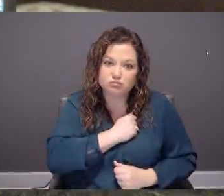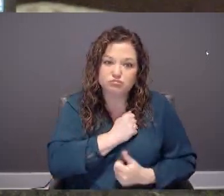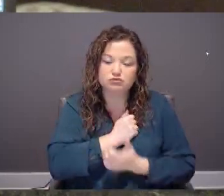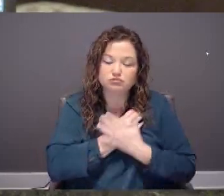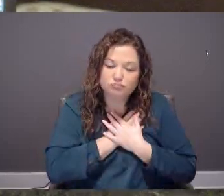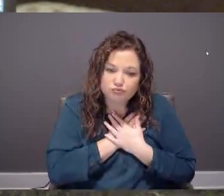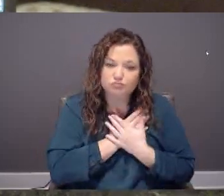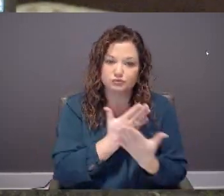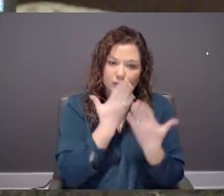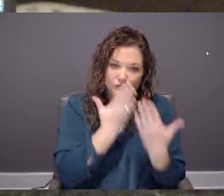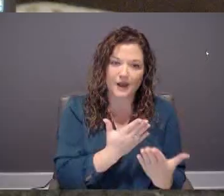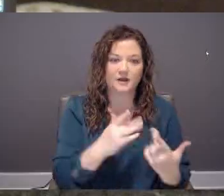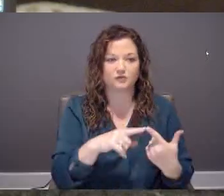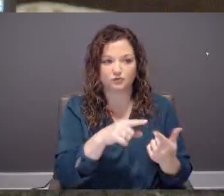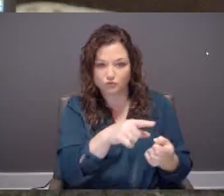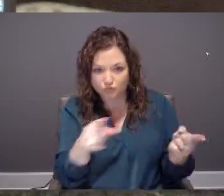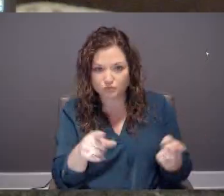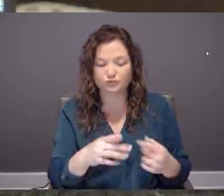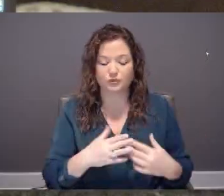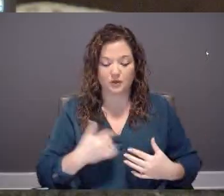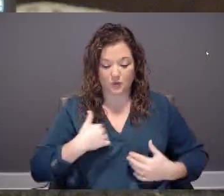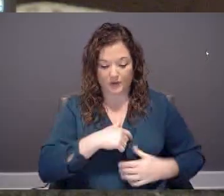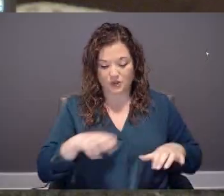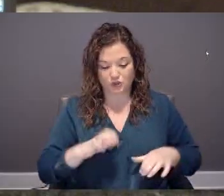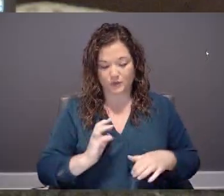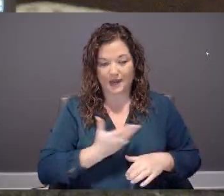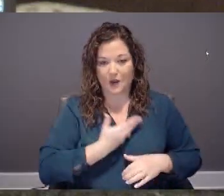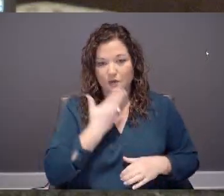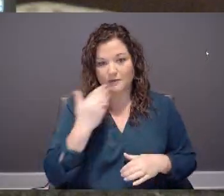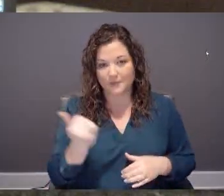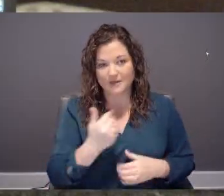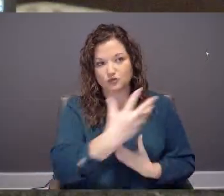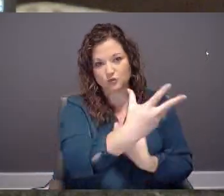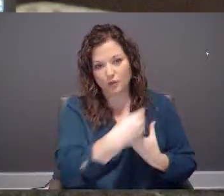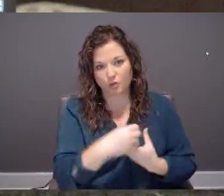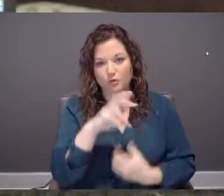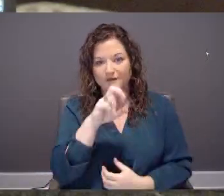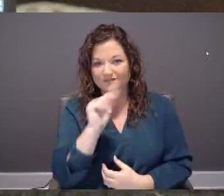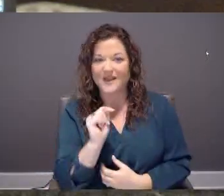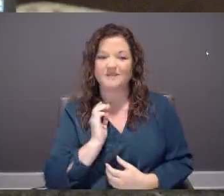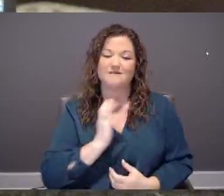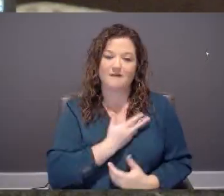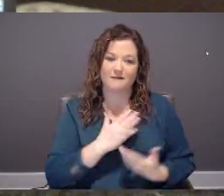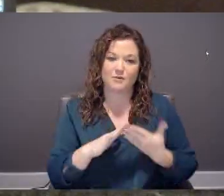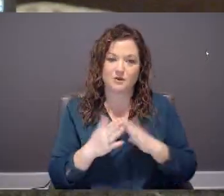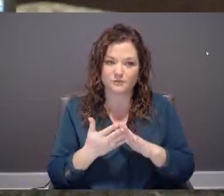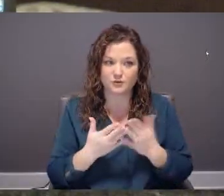and we're doing our best to help veterans in our communities, both our city staff and out in the community.